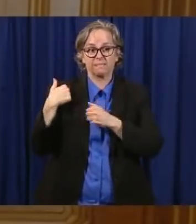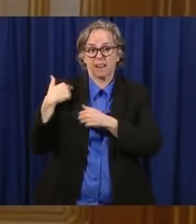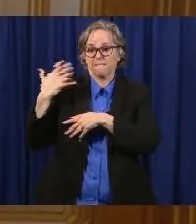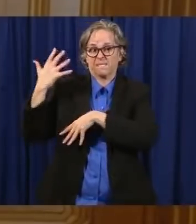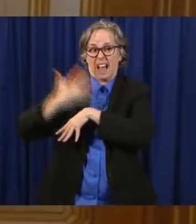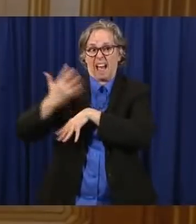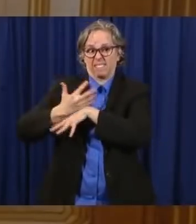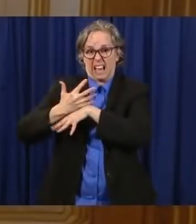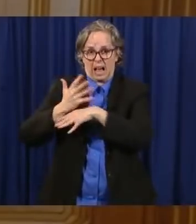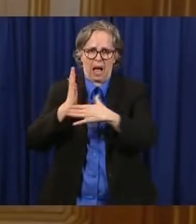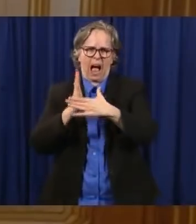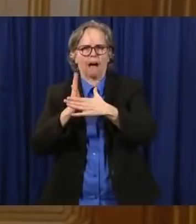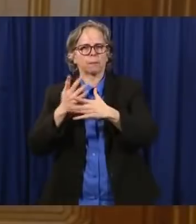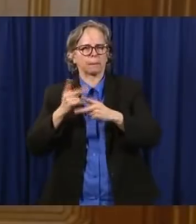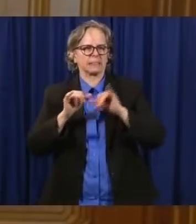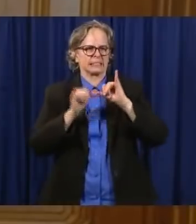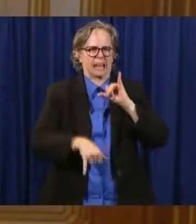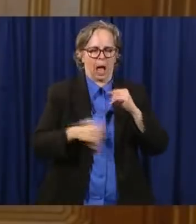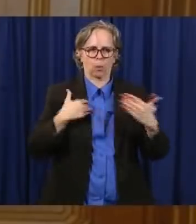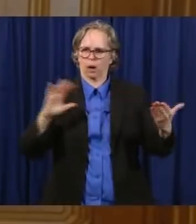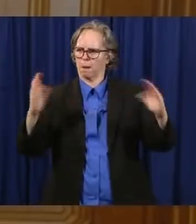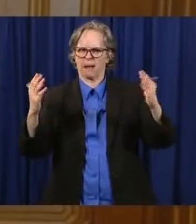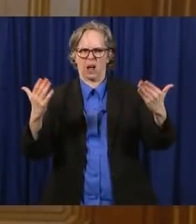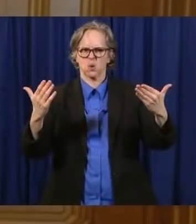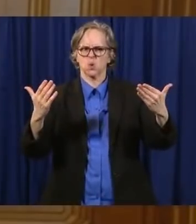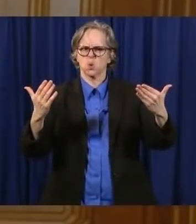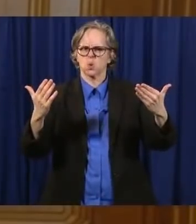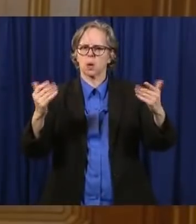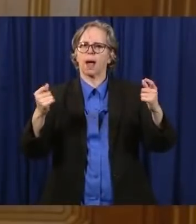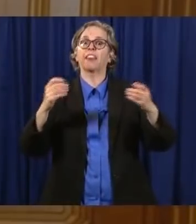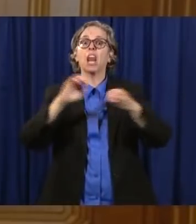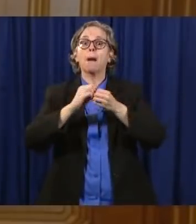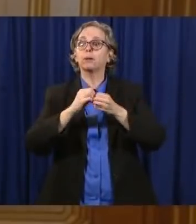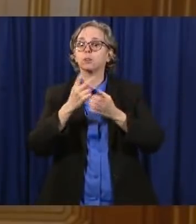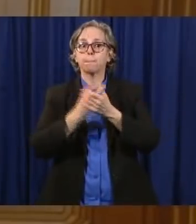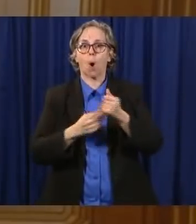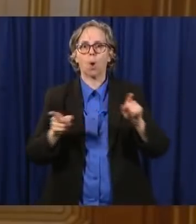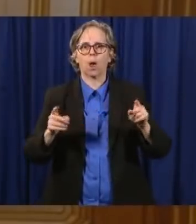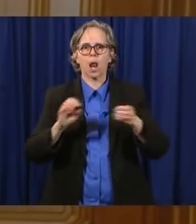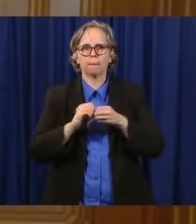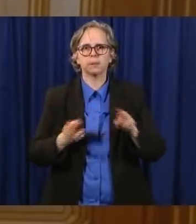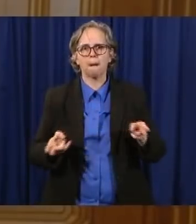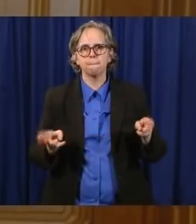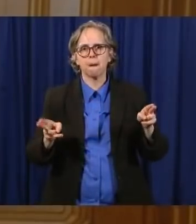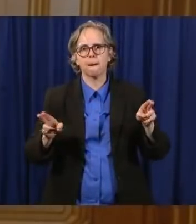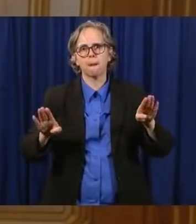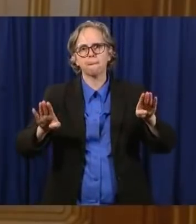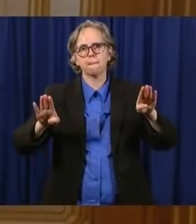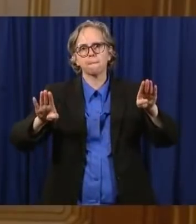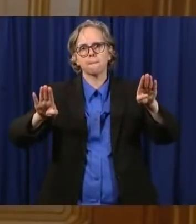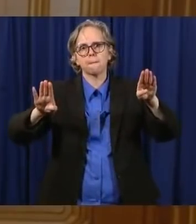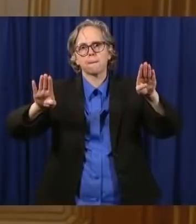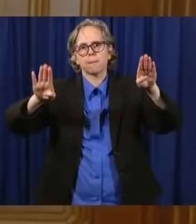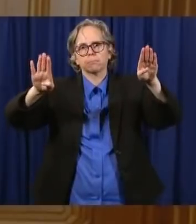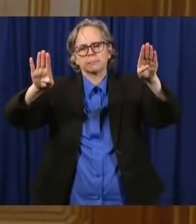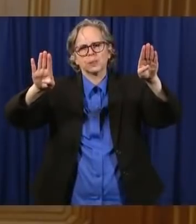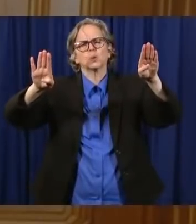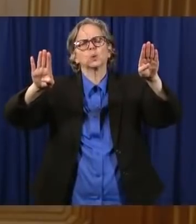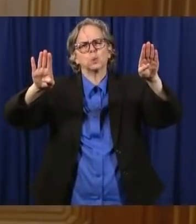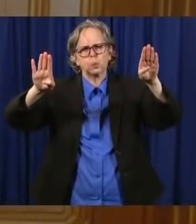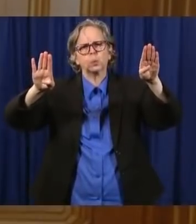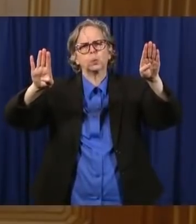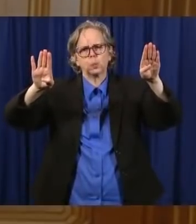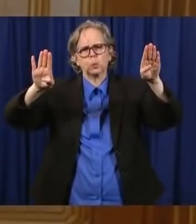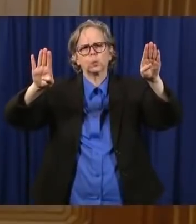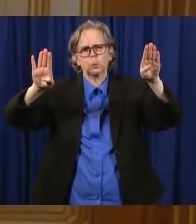still, those admissions are still going up. But the things that we're